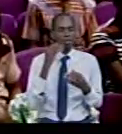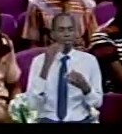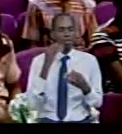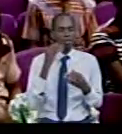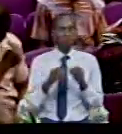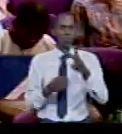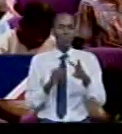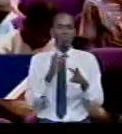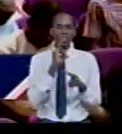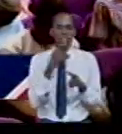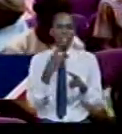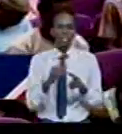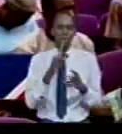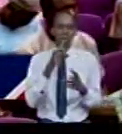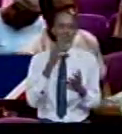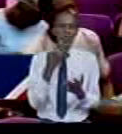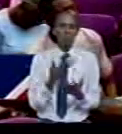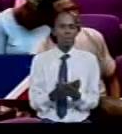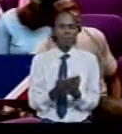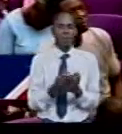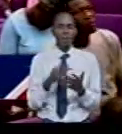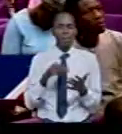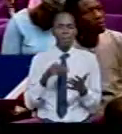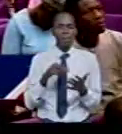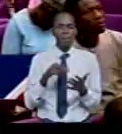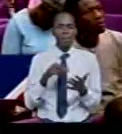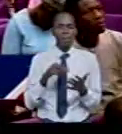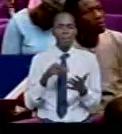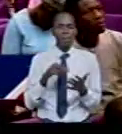the evident purpose of